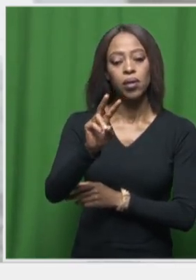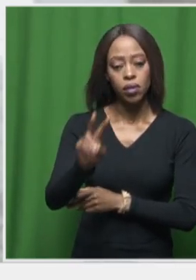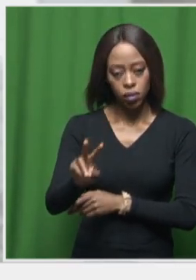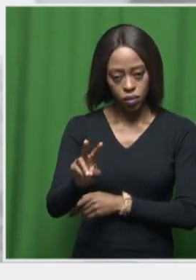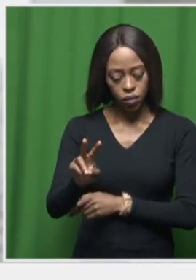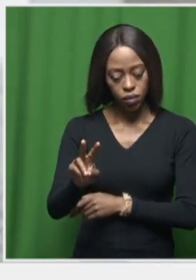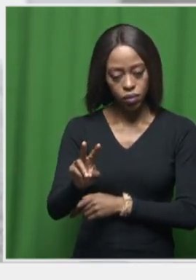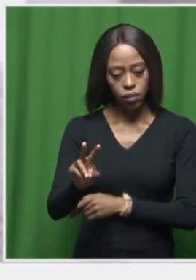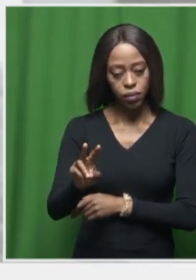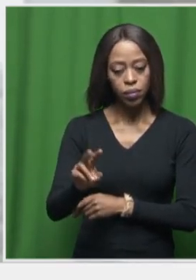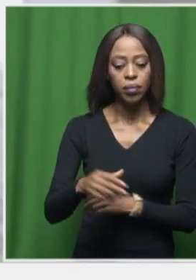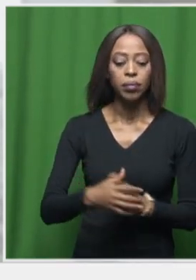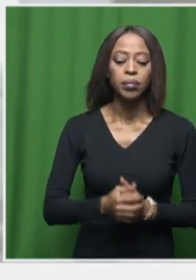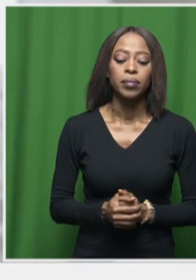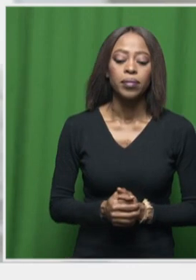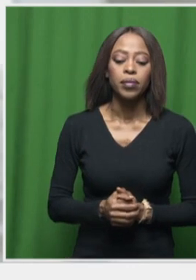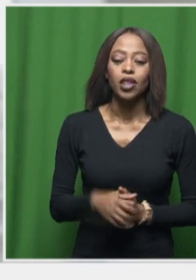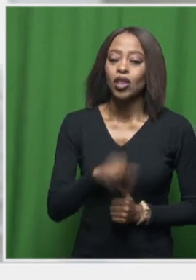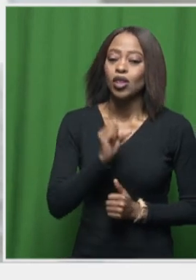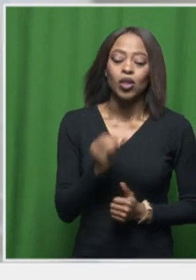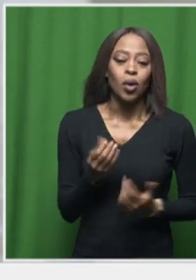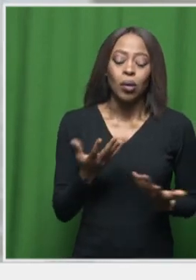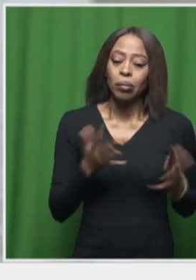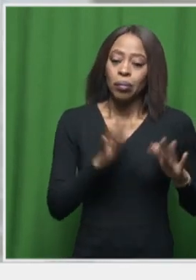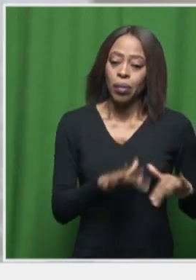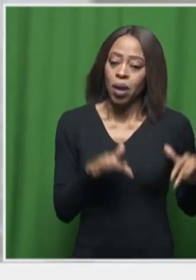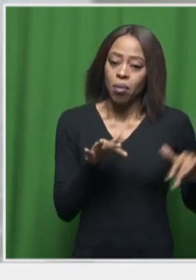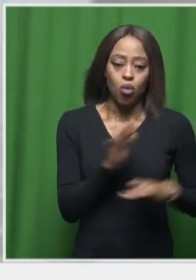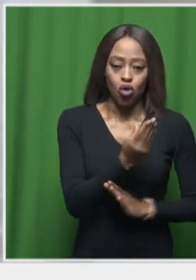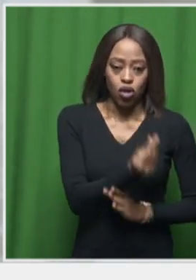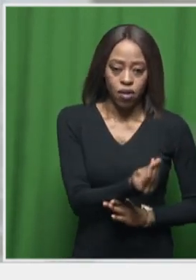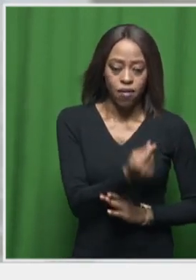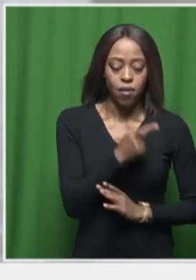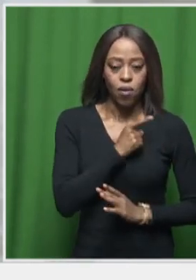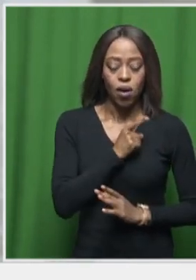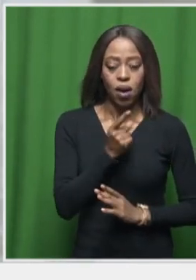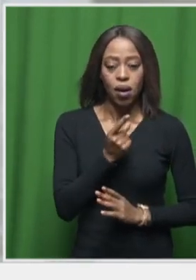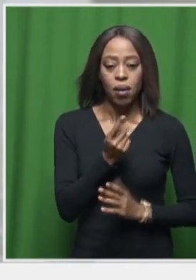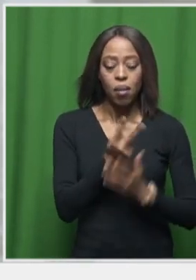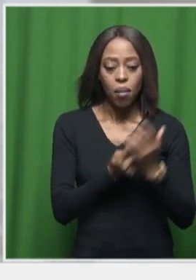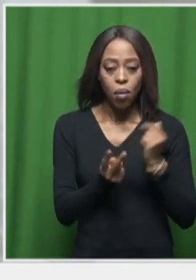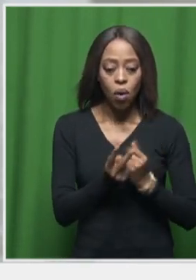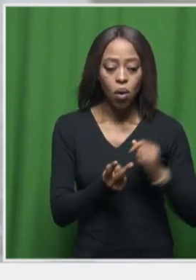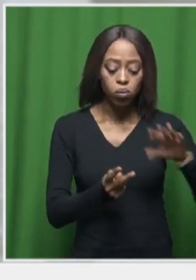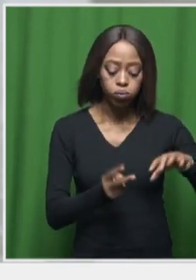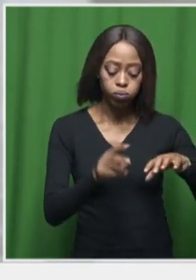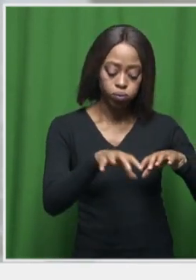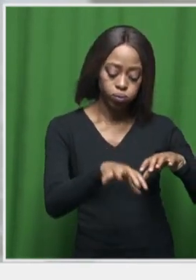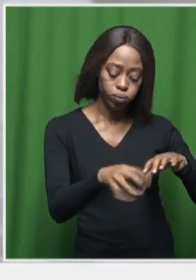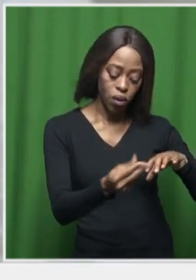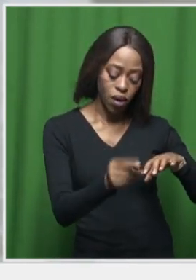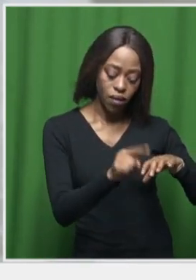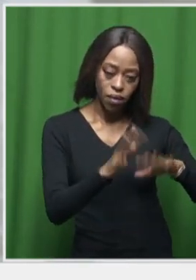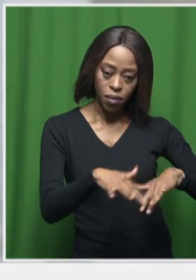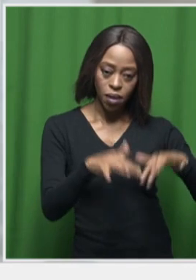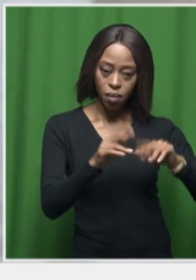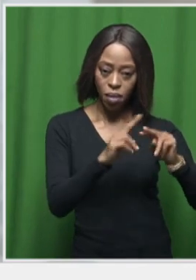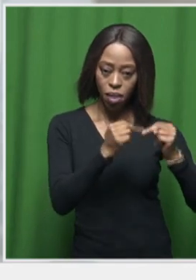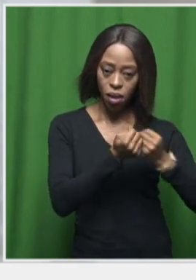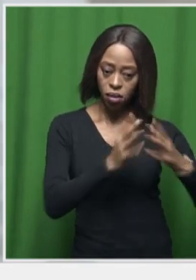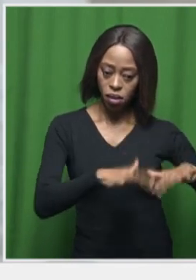2022. Yes. And so we don't have a chamber because that is where both houses of Parliament could meet. That is where the National